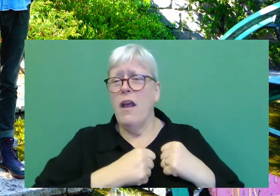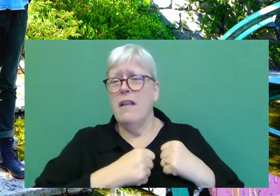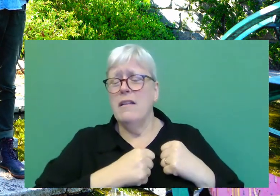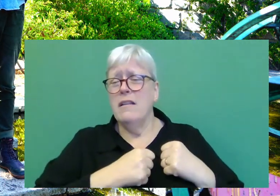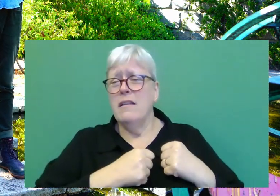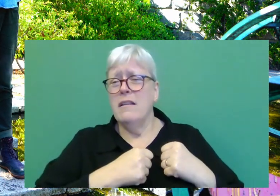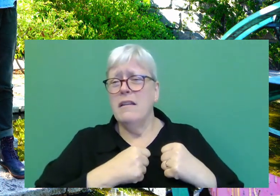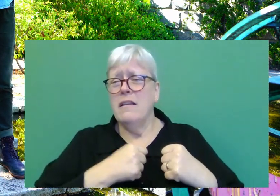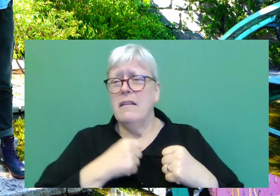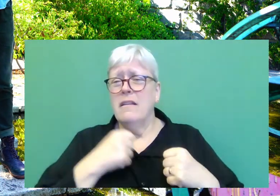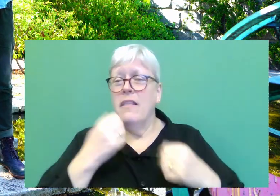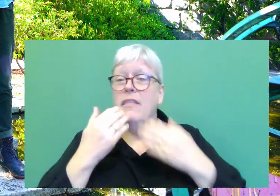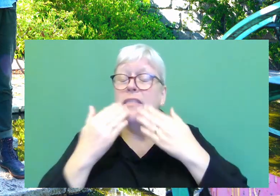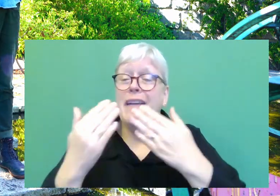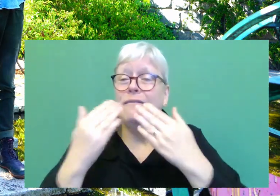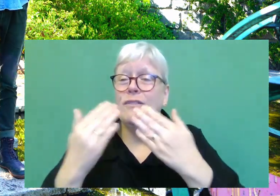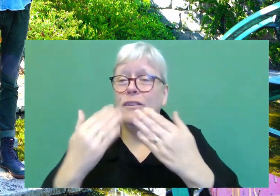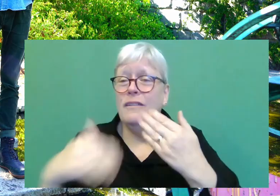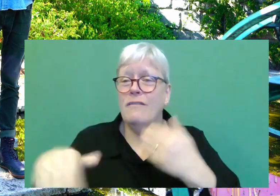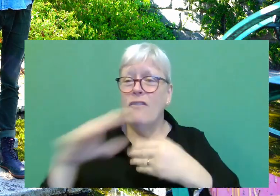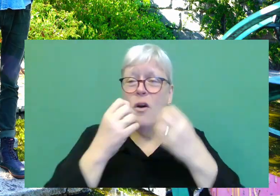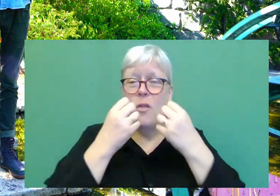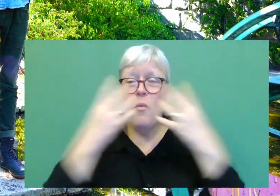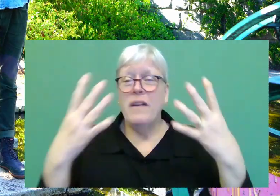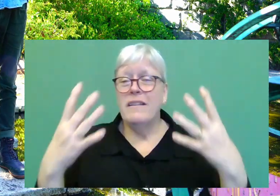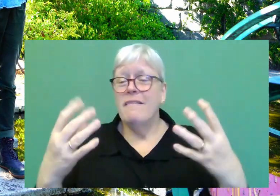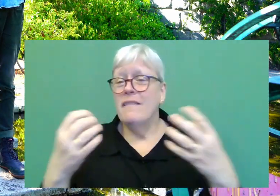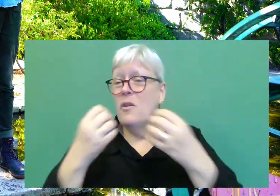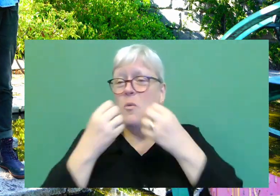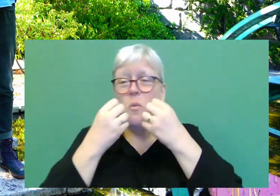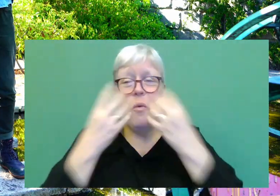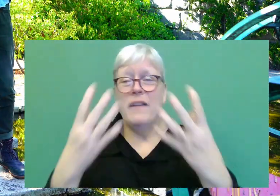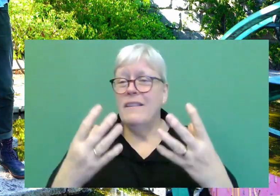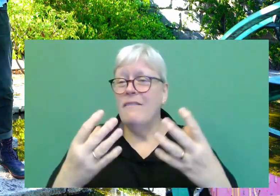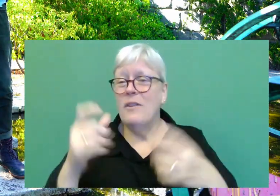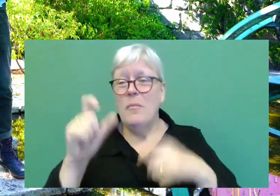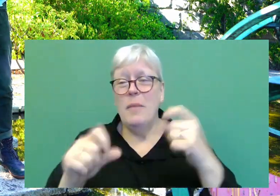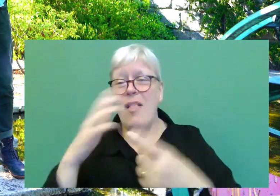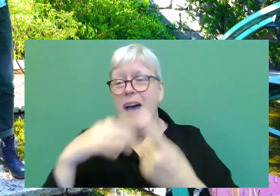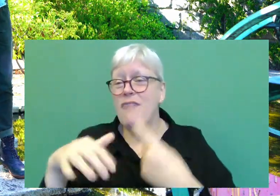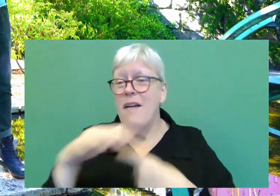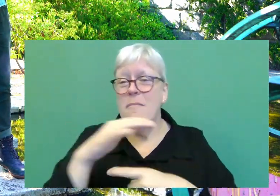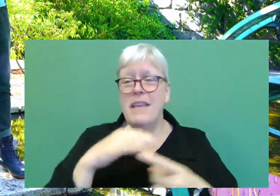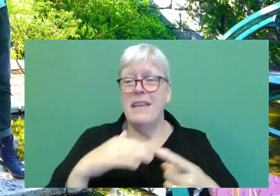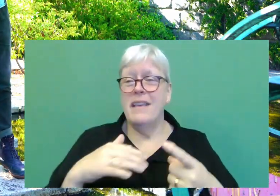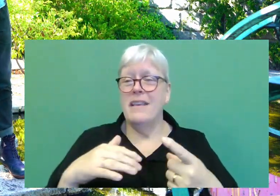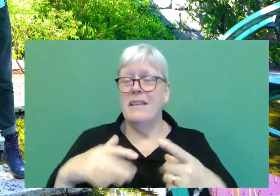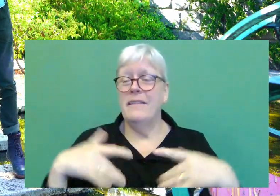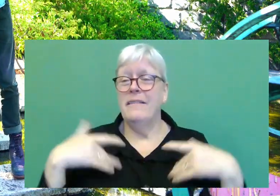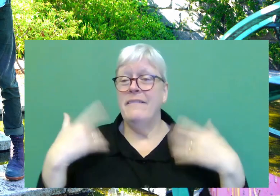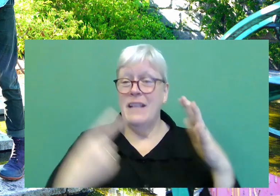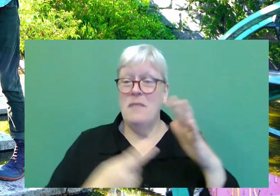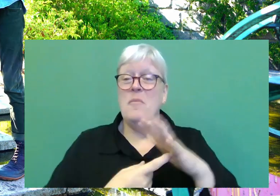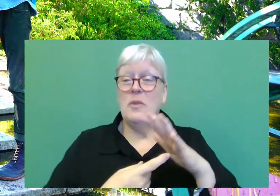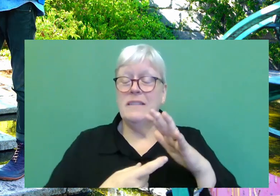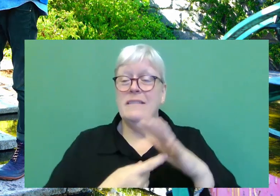wonderful, wonderful people around me. I feel important and guilty about it.